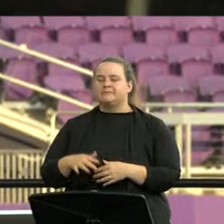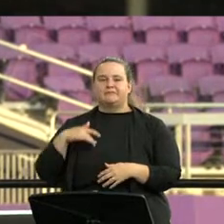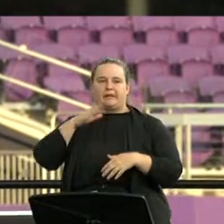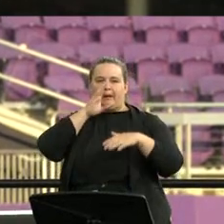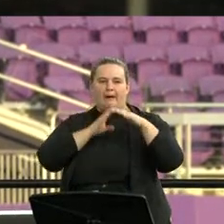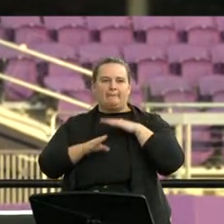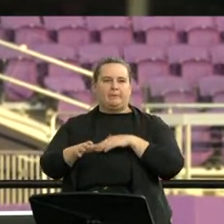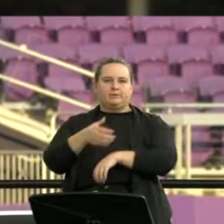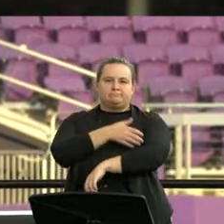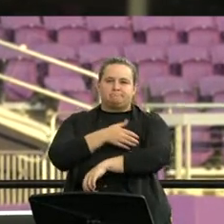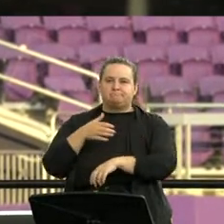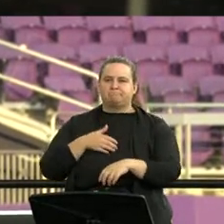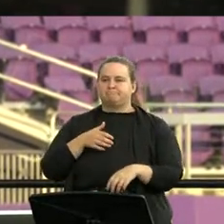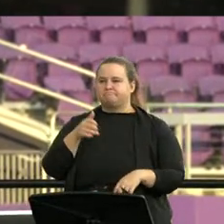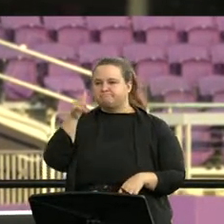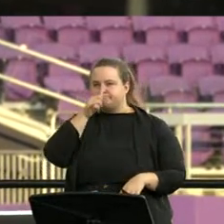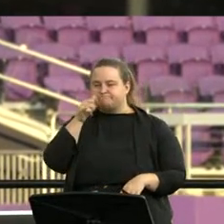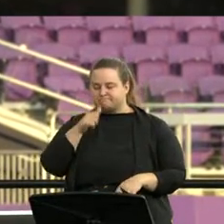and powerful experience.